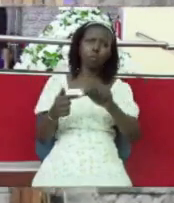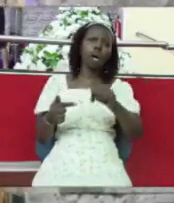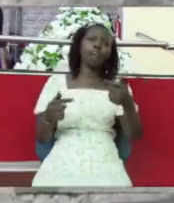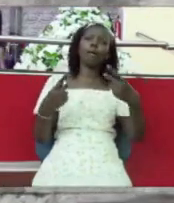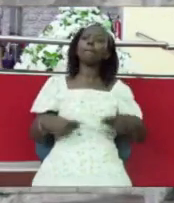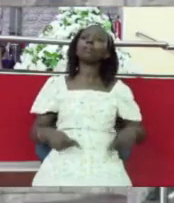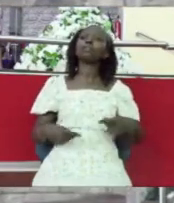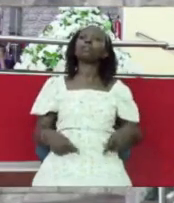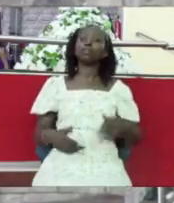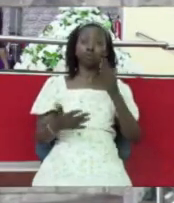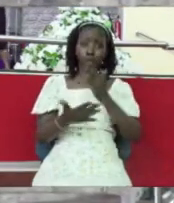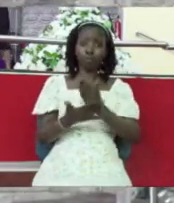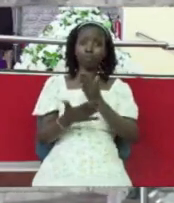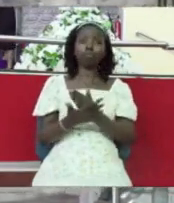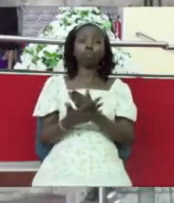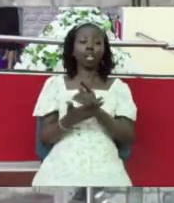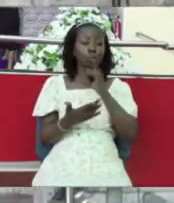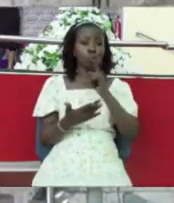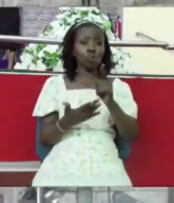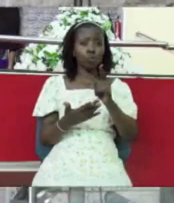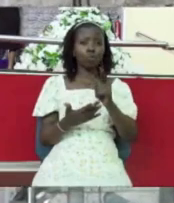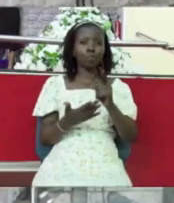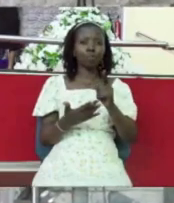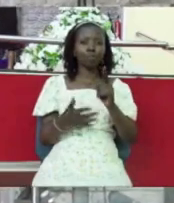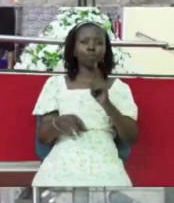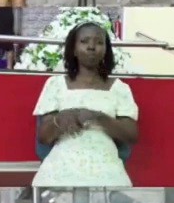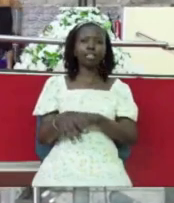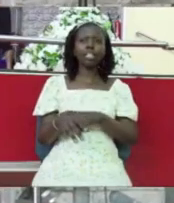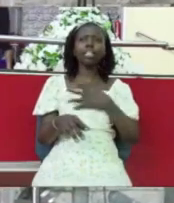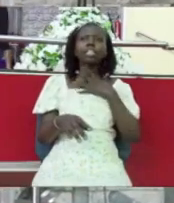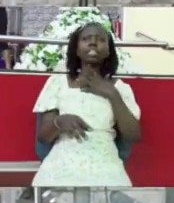ni adui wa mtu fulani. So when you wish your enemies